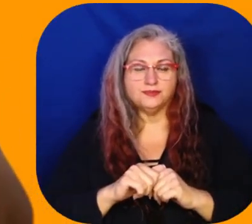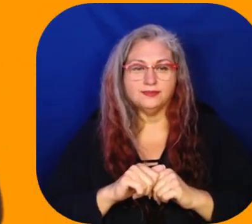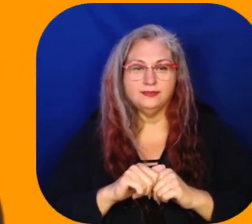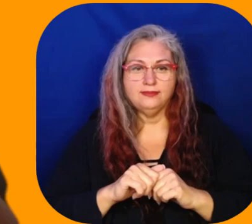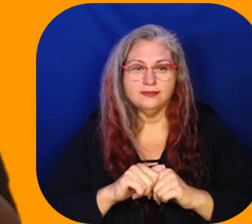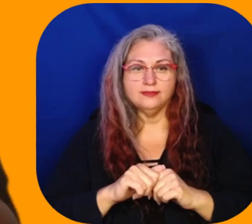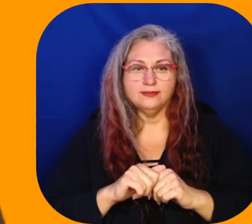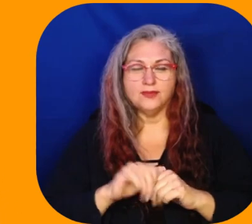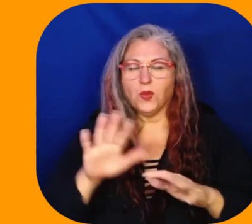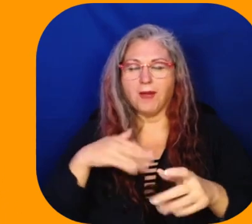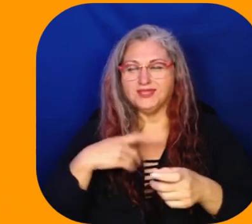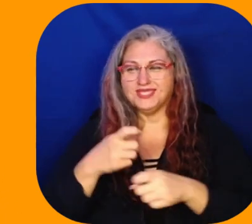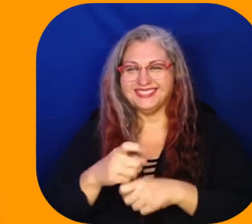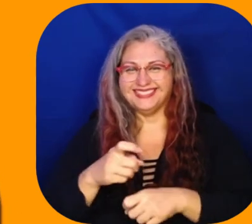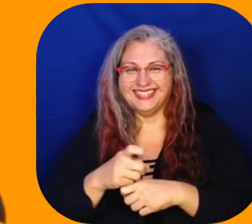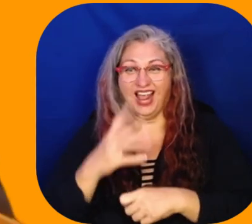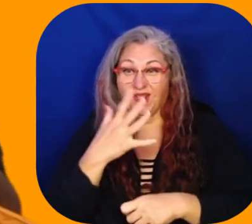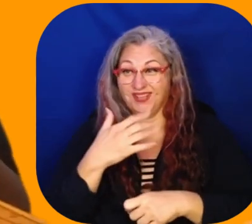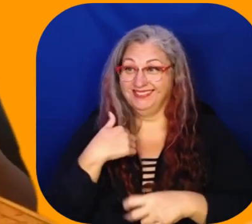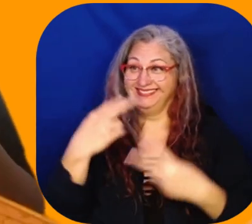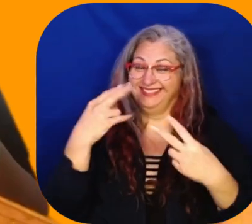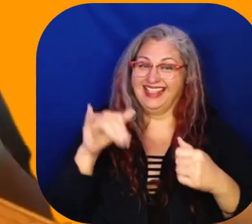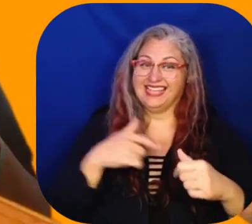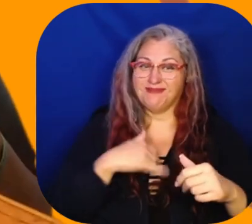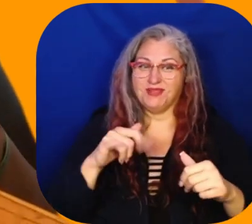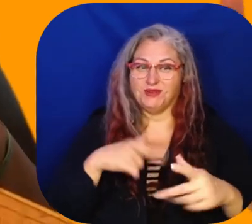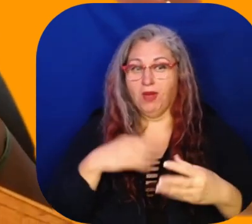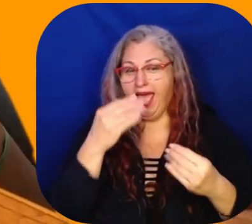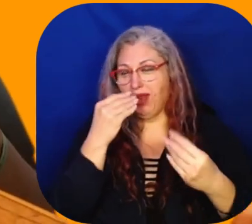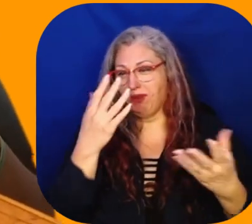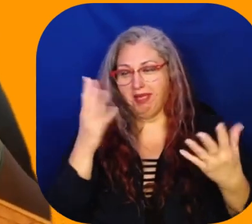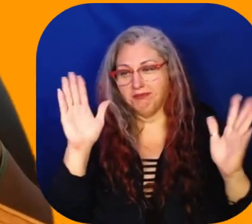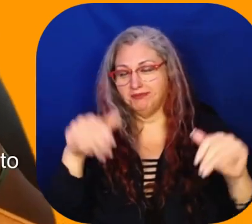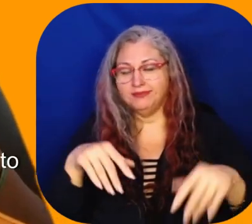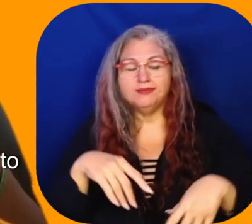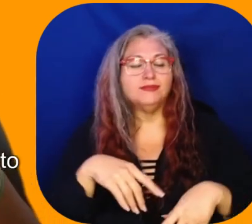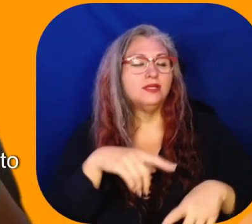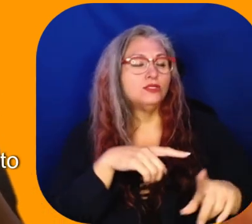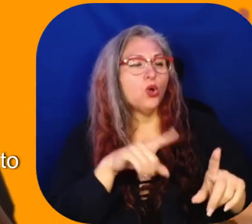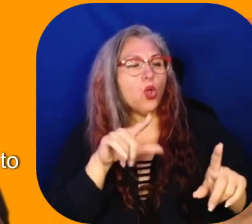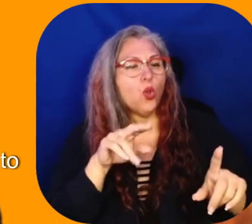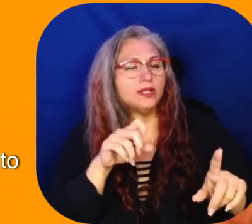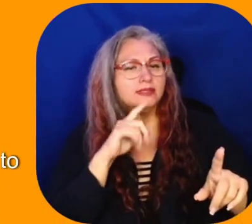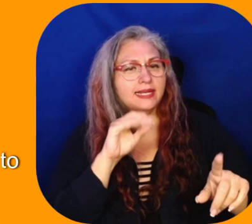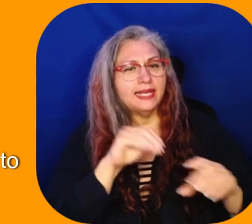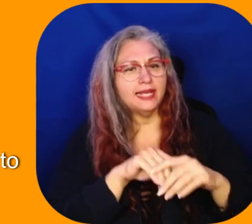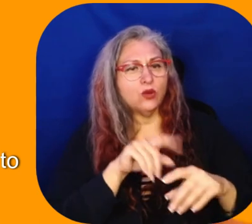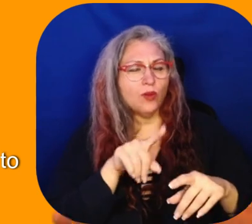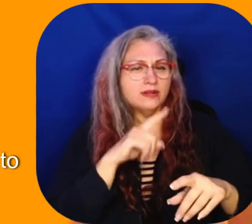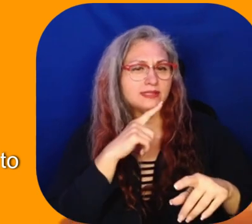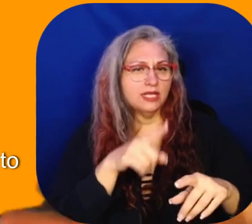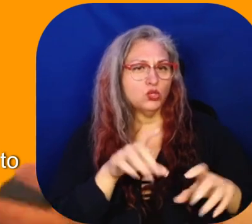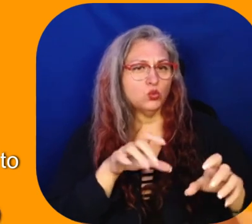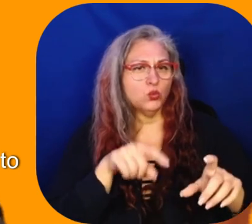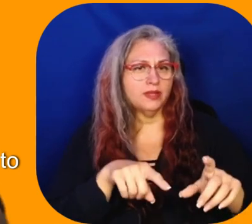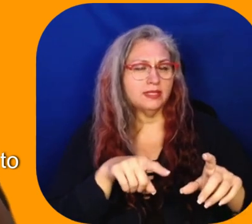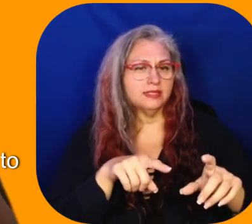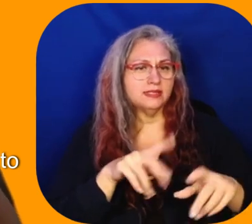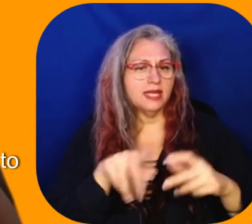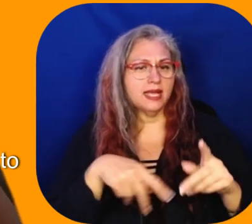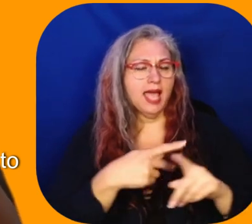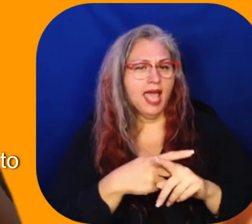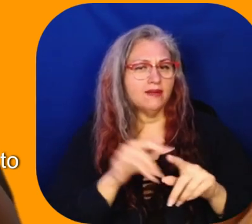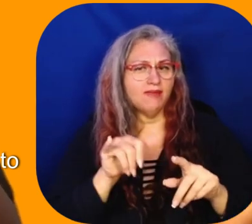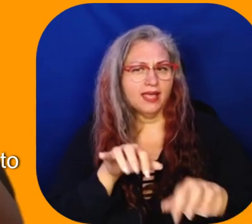No, I'm just kidding. That's me as well, so I don't care if you put that in. That's so, me. In one of the poems I was listening to, there's this typewriter,